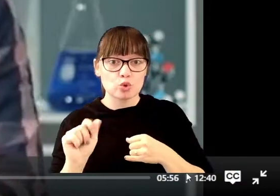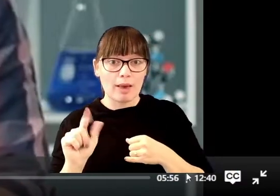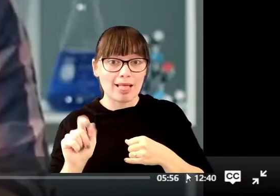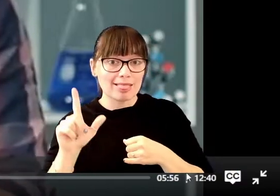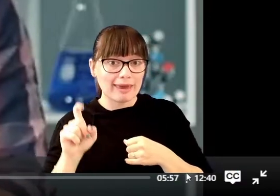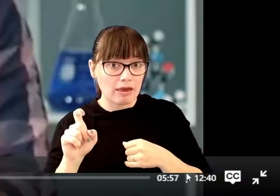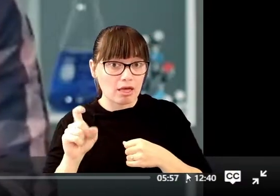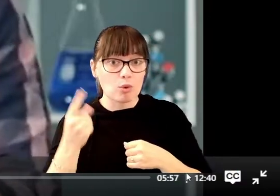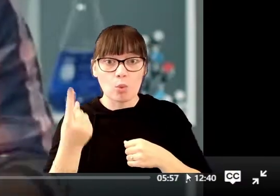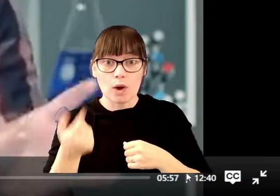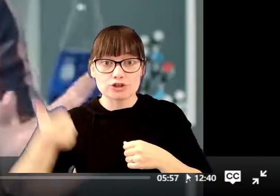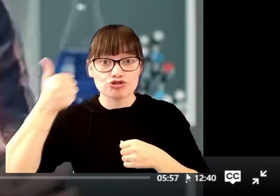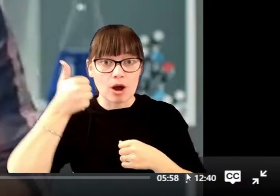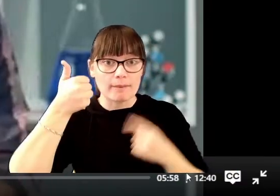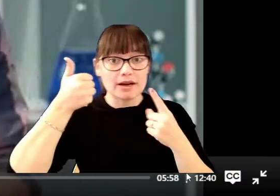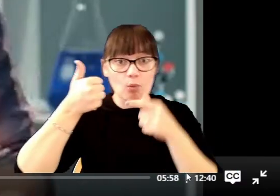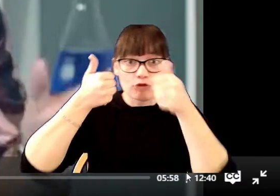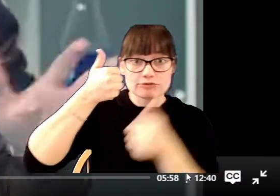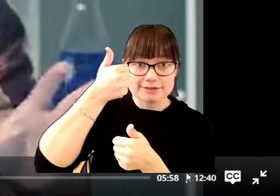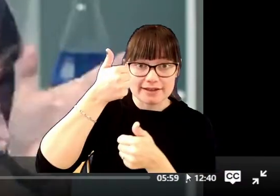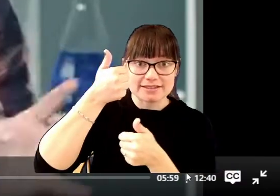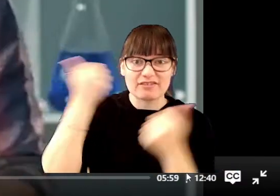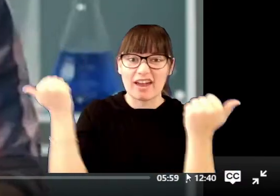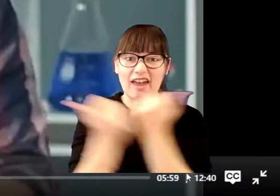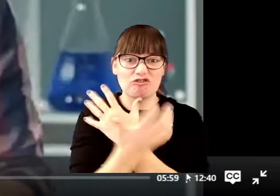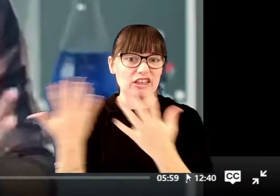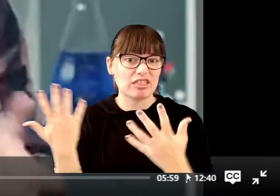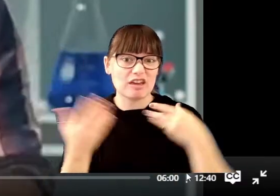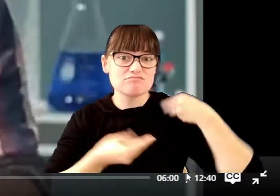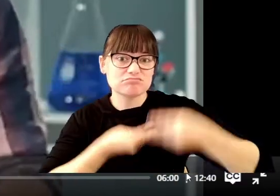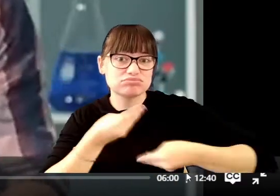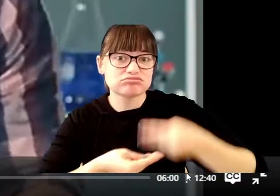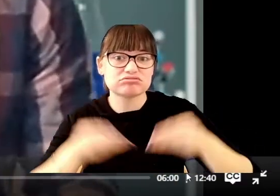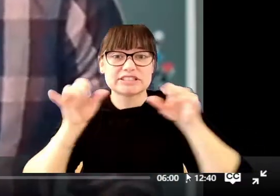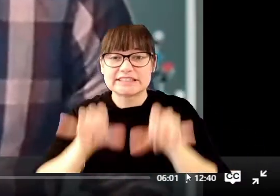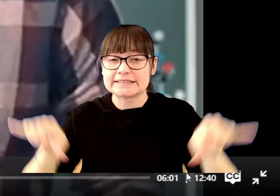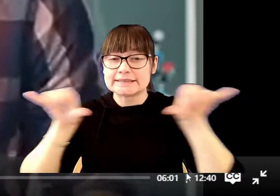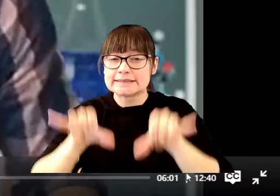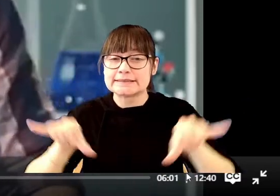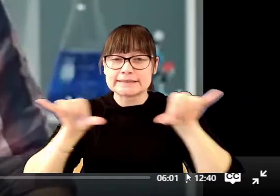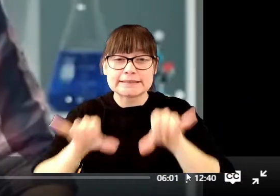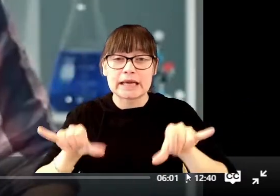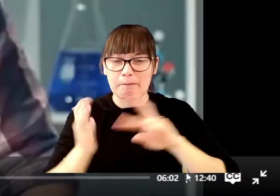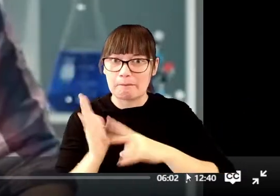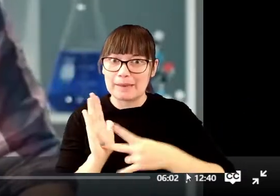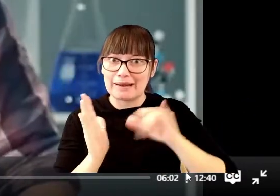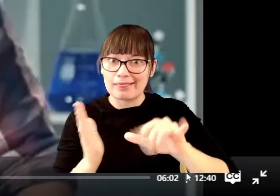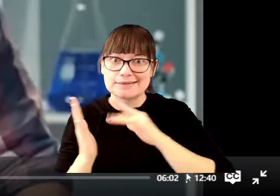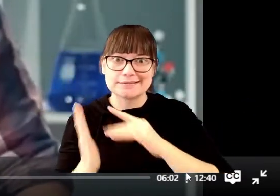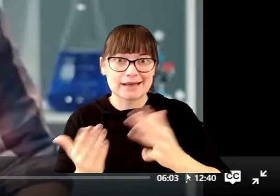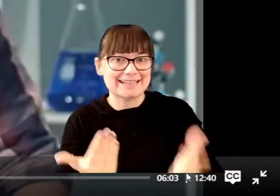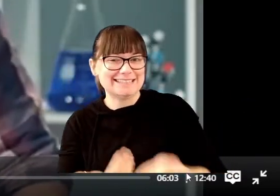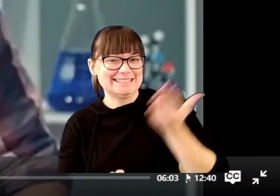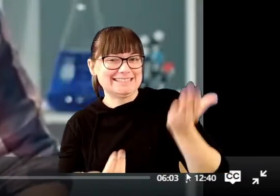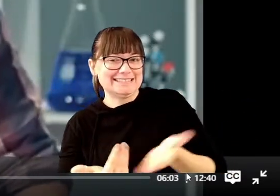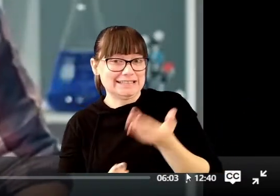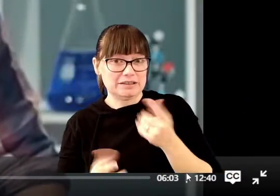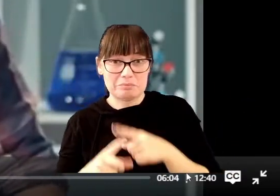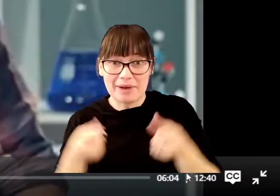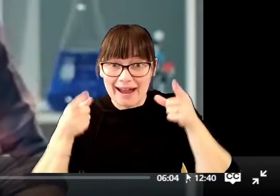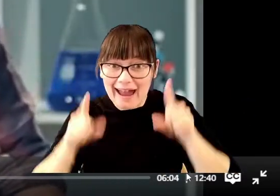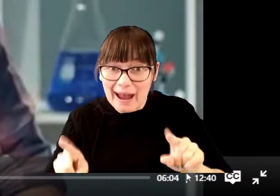and one was recessive and, everything was inherited that way, it would make the studying of this, a lot easier. But that's not the